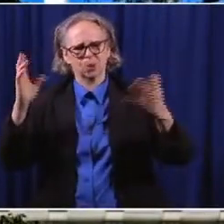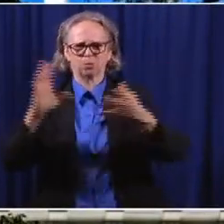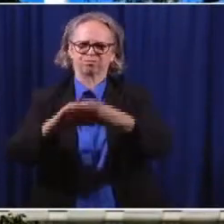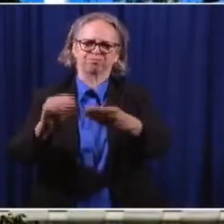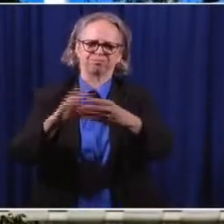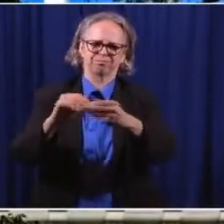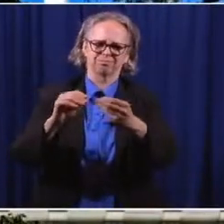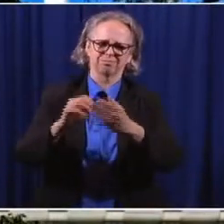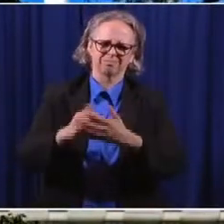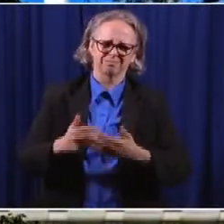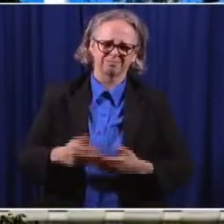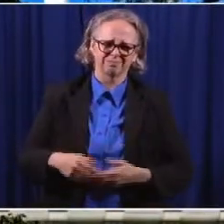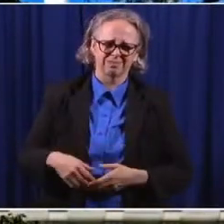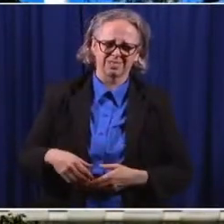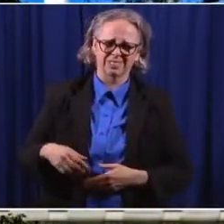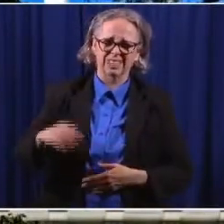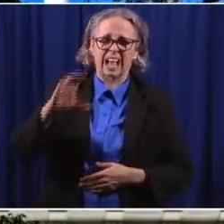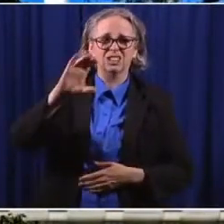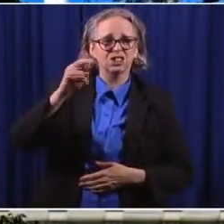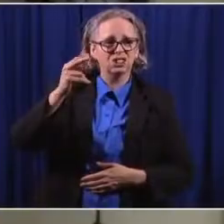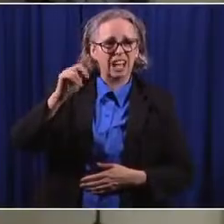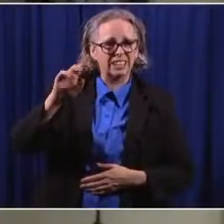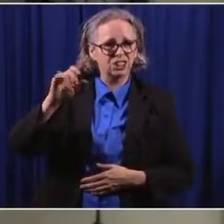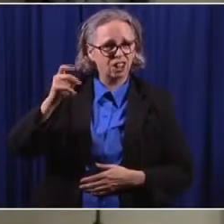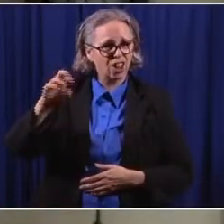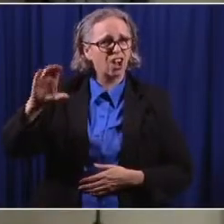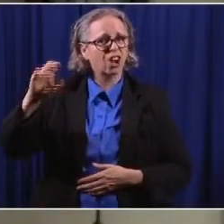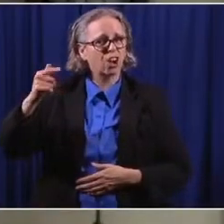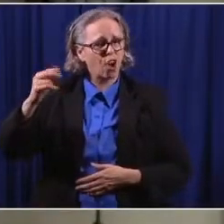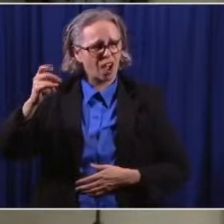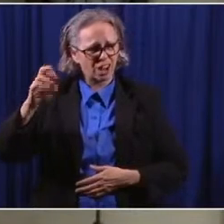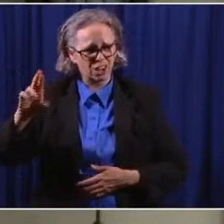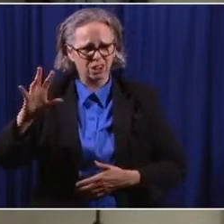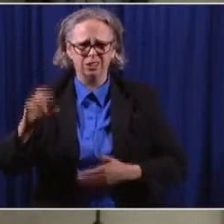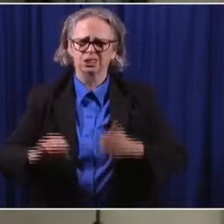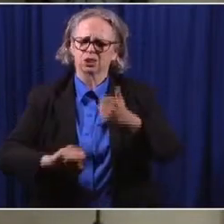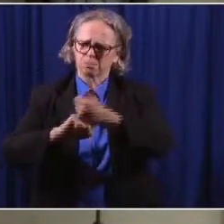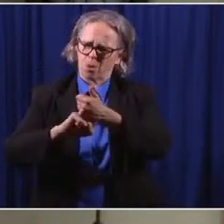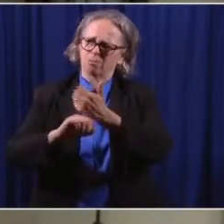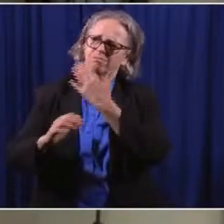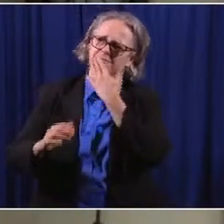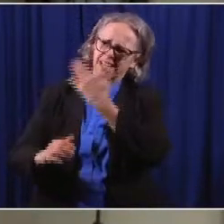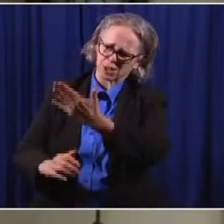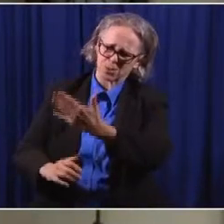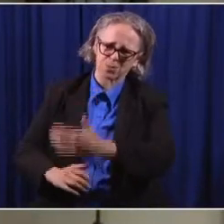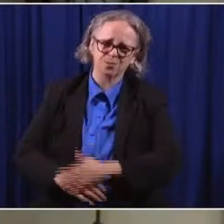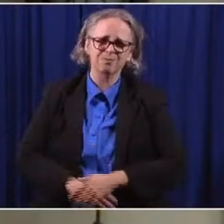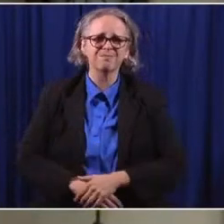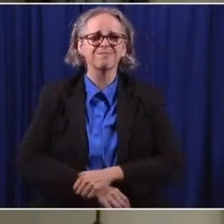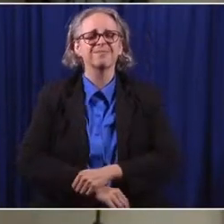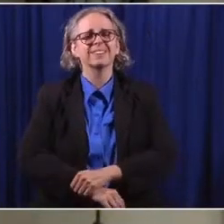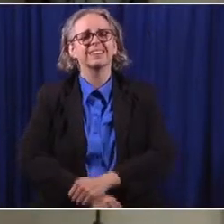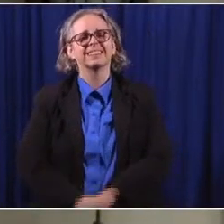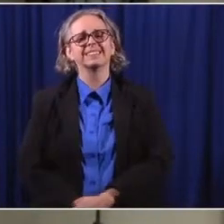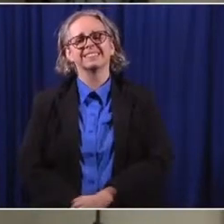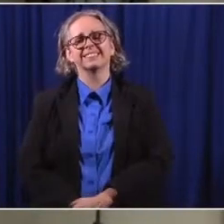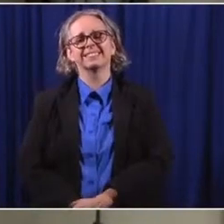ed institutions in the state. We appreciate it. Thanks, Doctor. This morning, I was reading